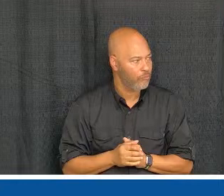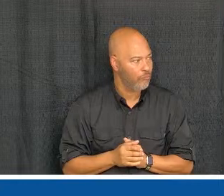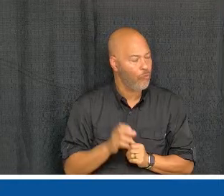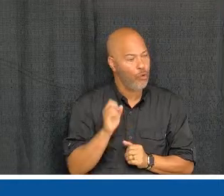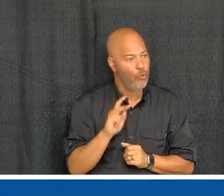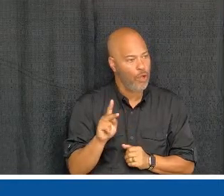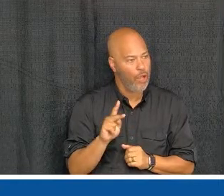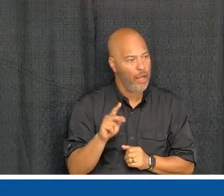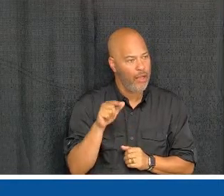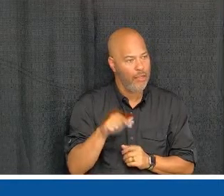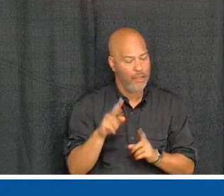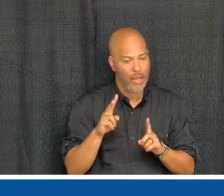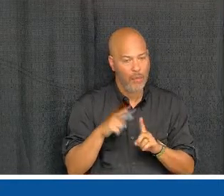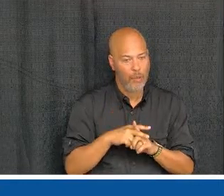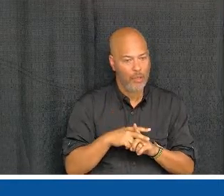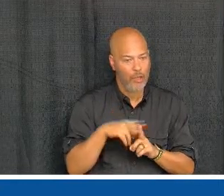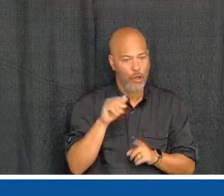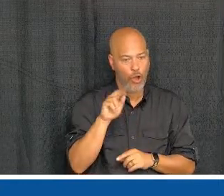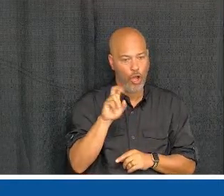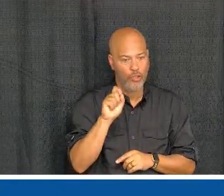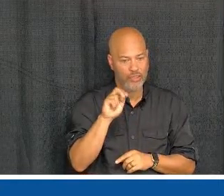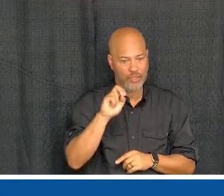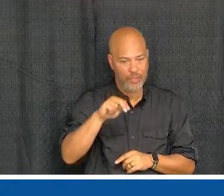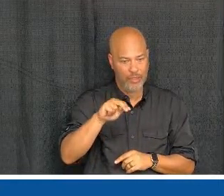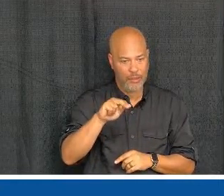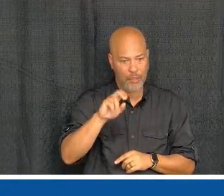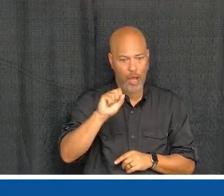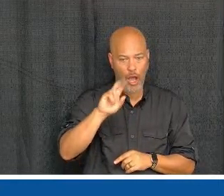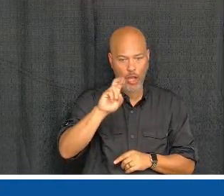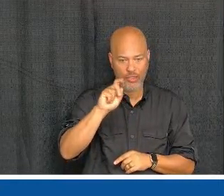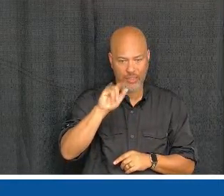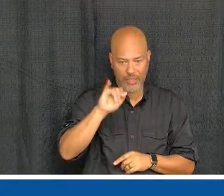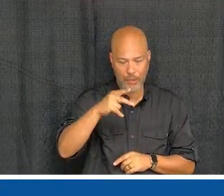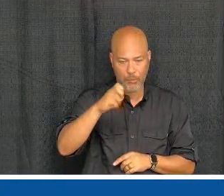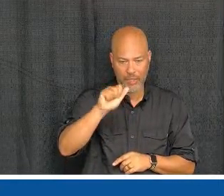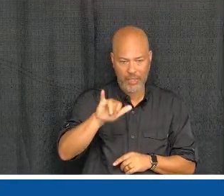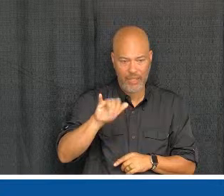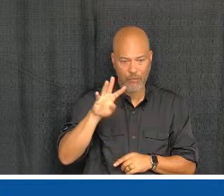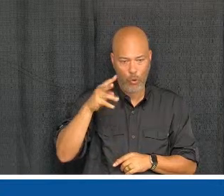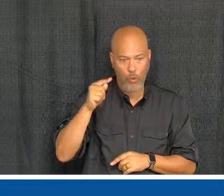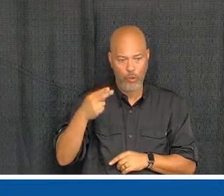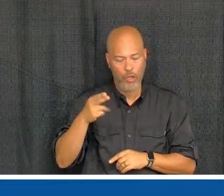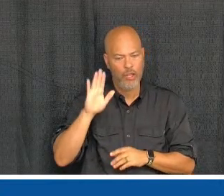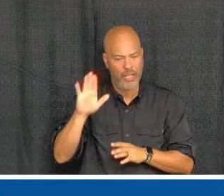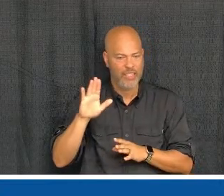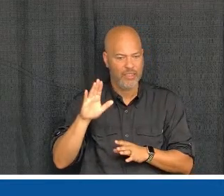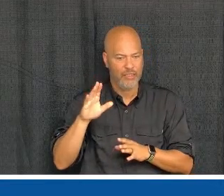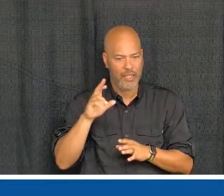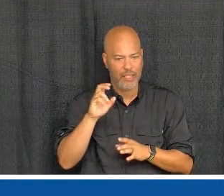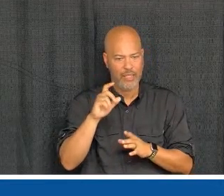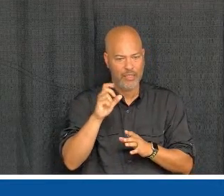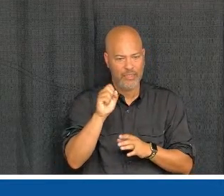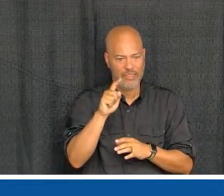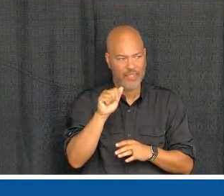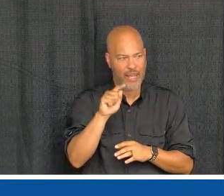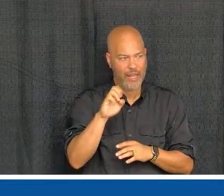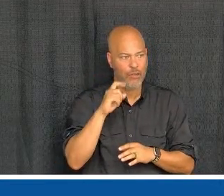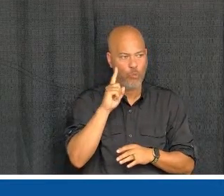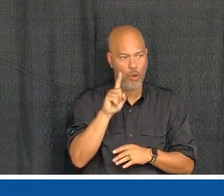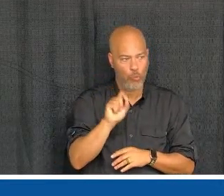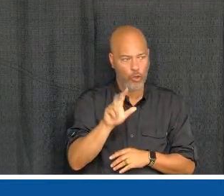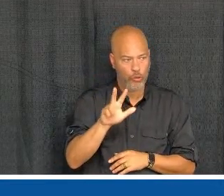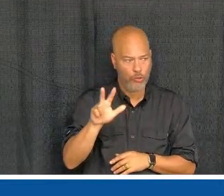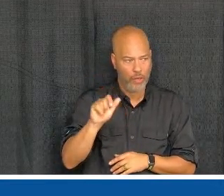All right, this is the application of Austin P. the Fourth, or the estate of Austin P. the Fourth. 1.33